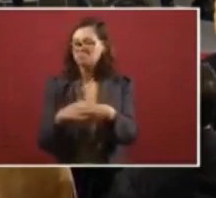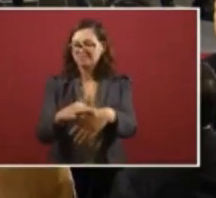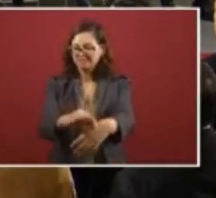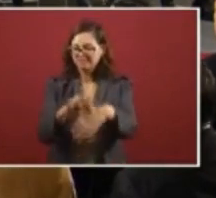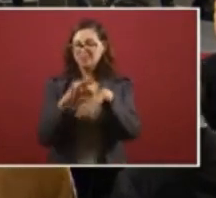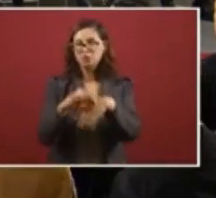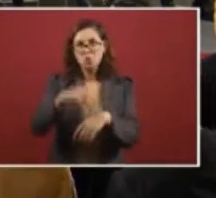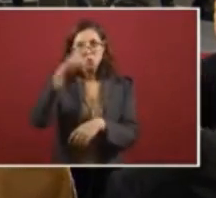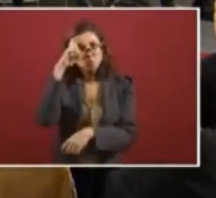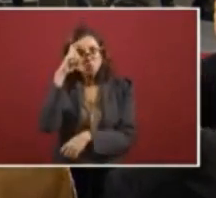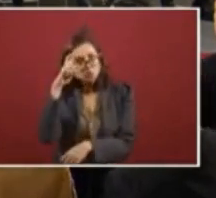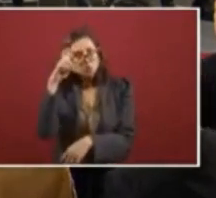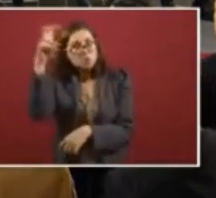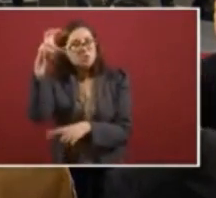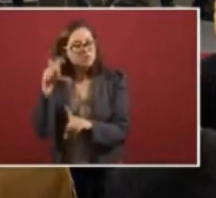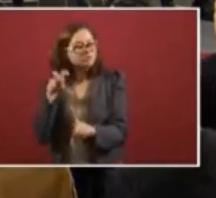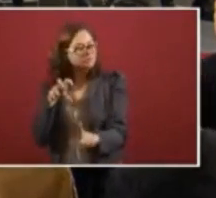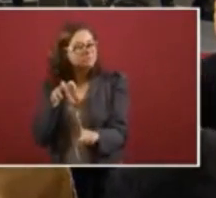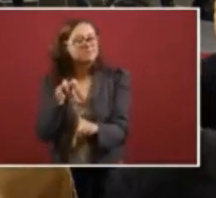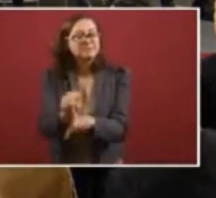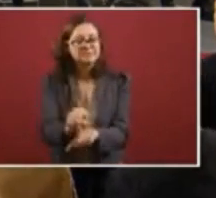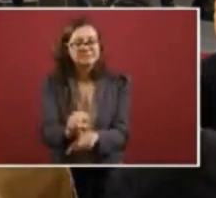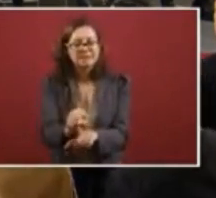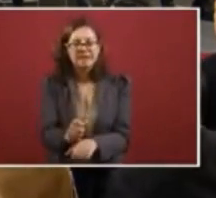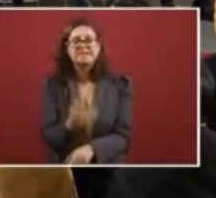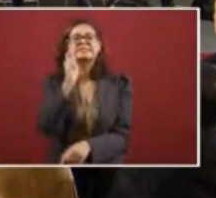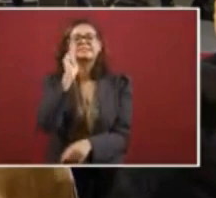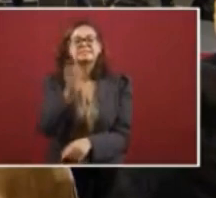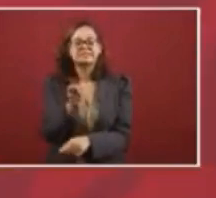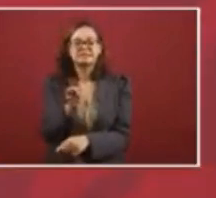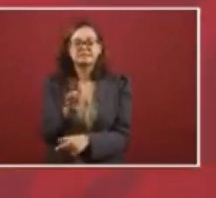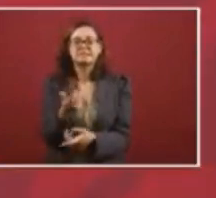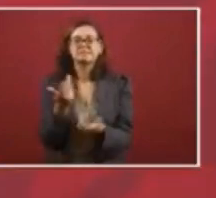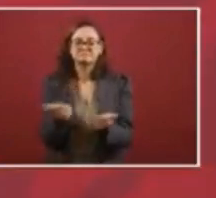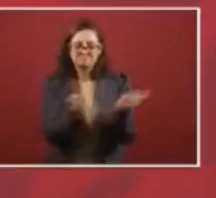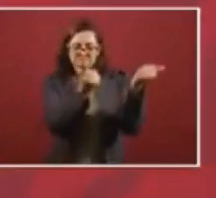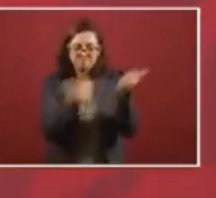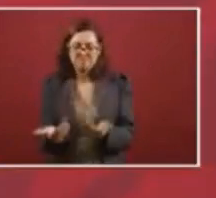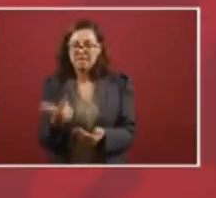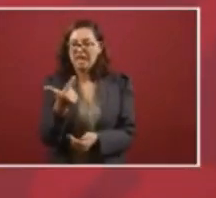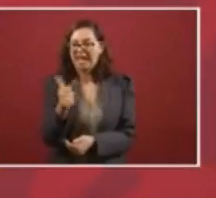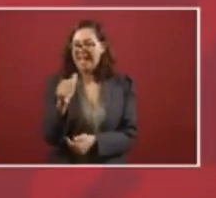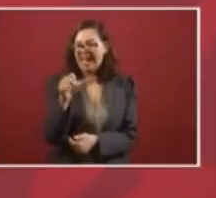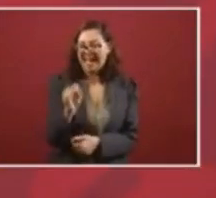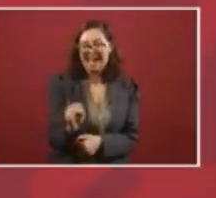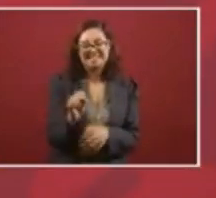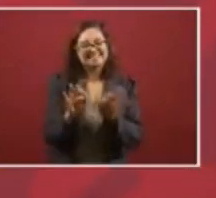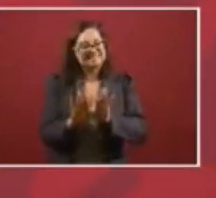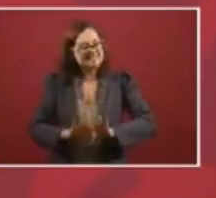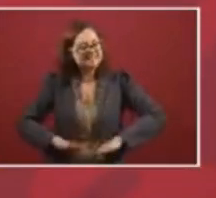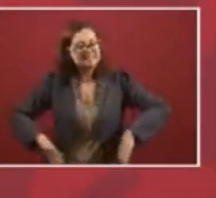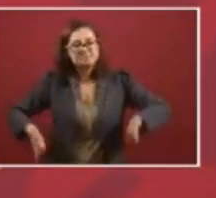And we'll be able to get in Mexico the prime